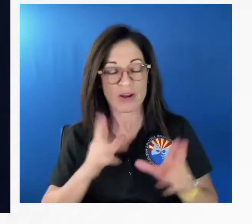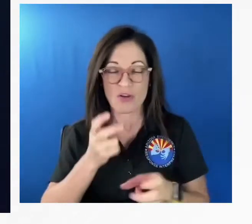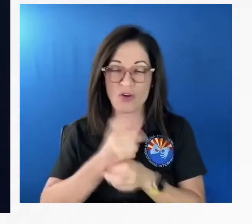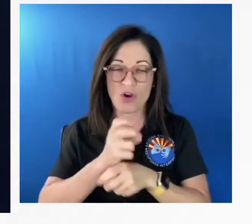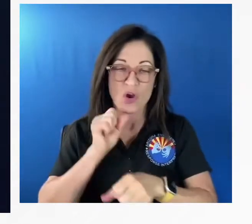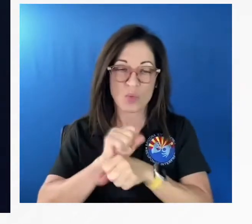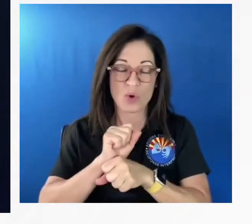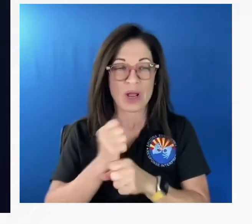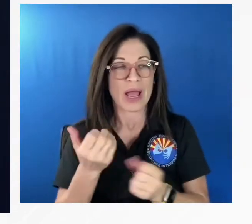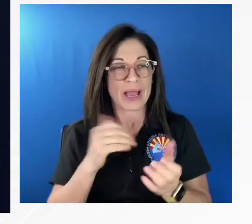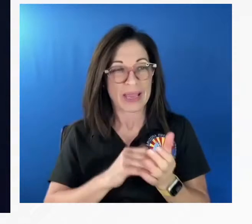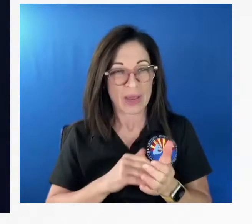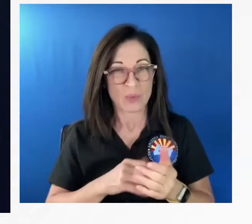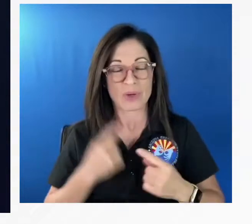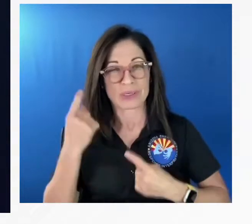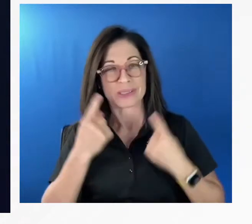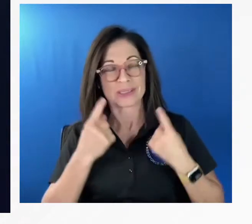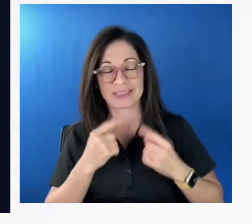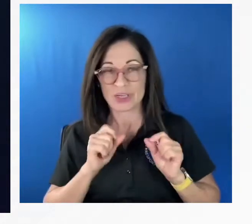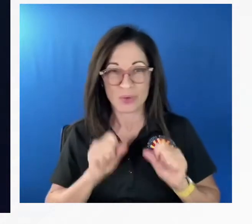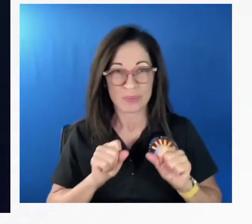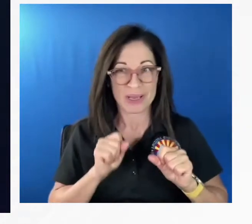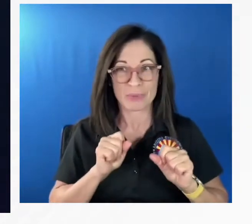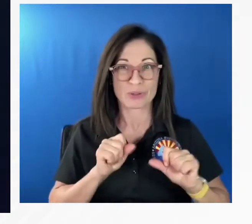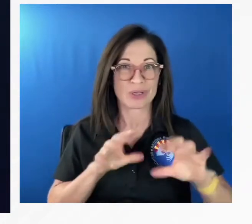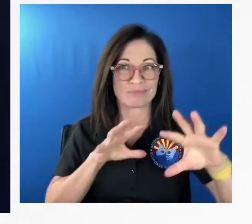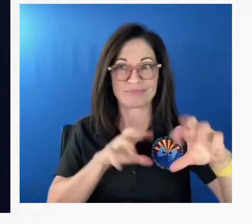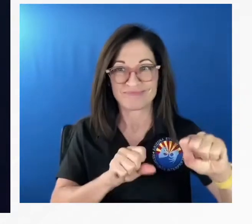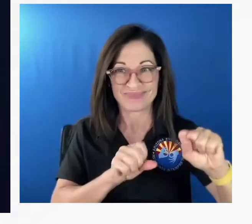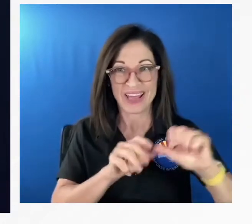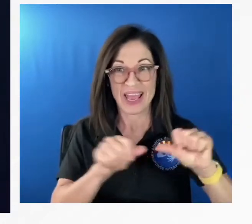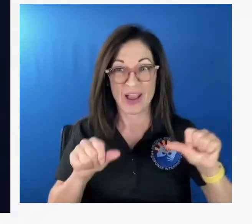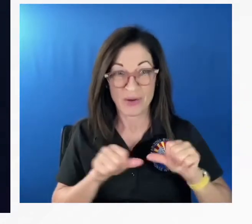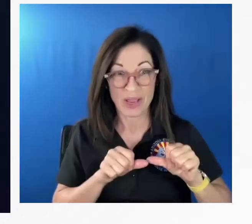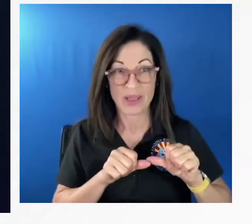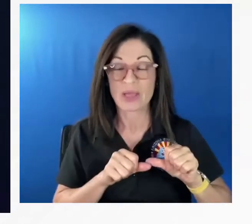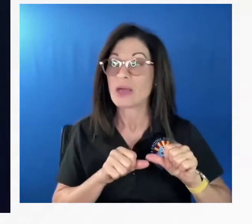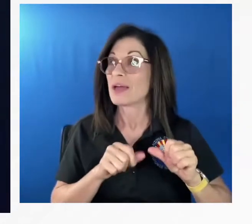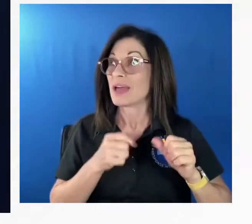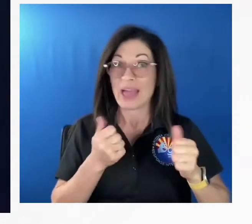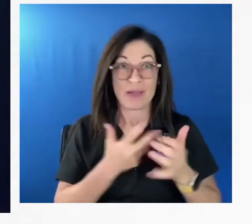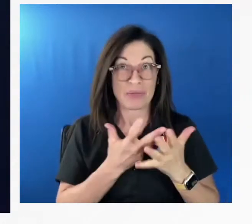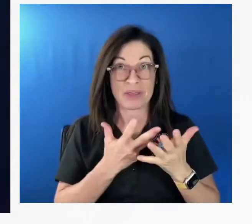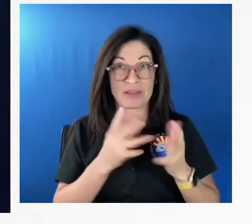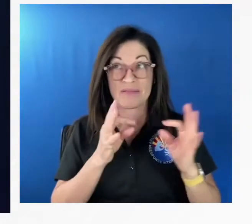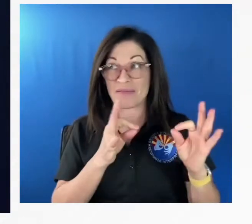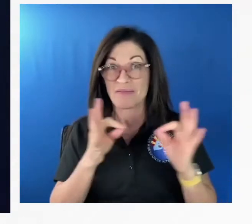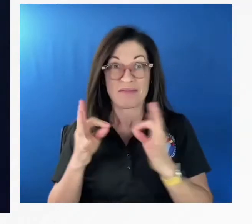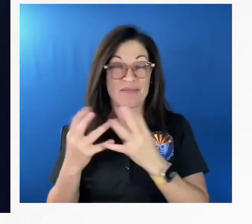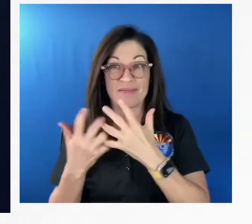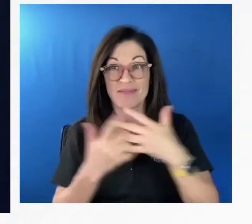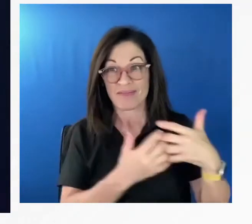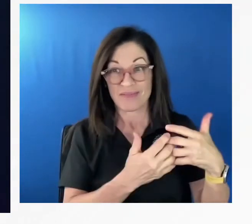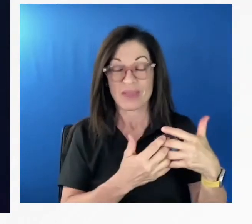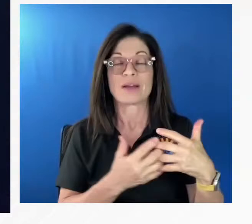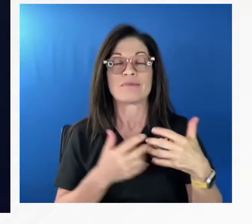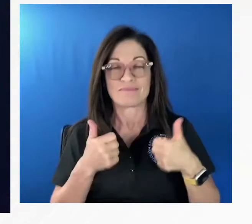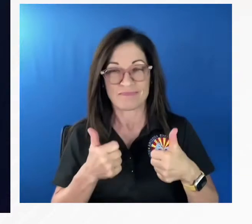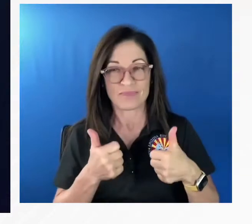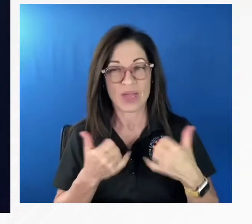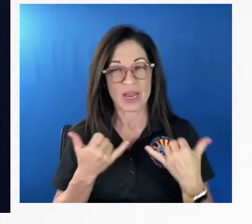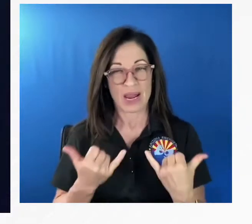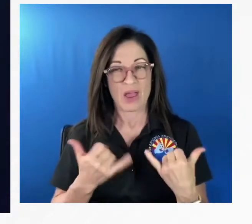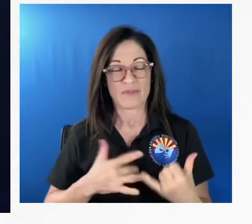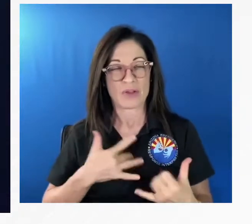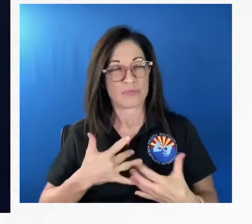able to catch it here? And the stars aligned, everything went well, and now we're feeling